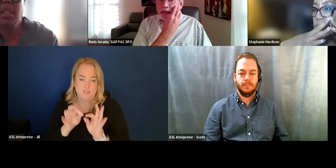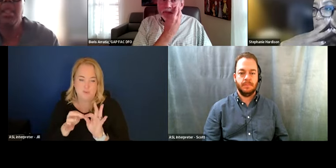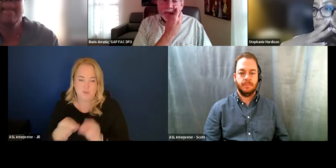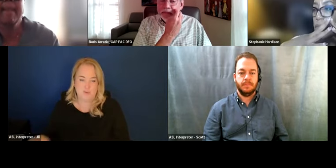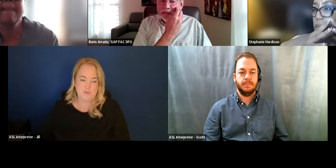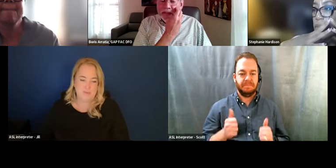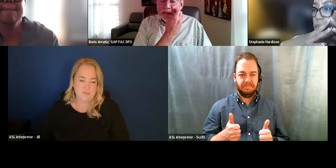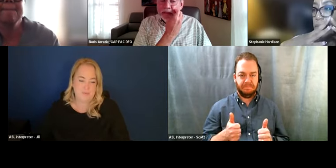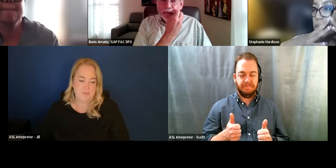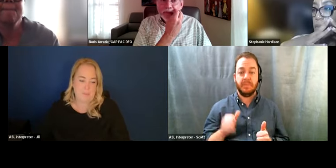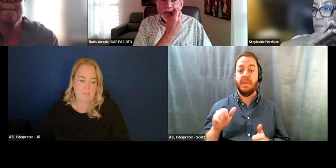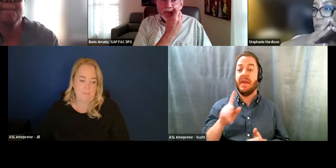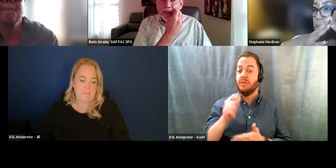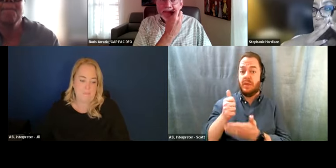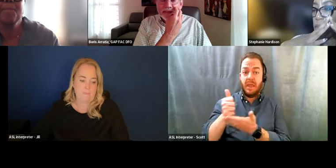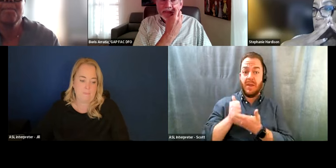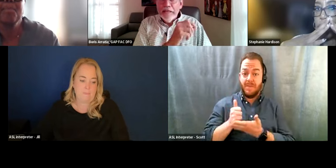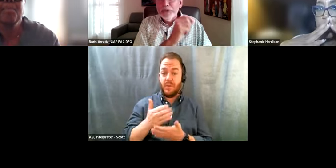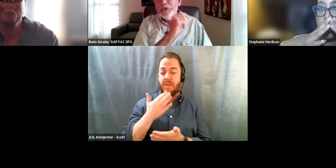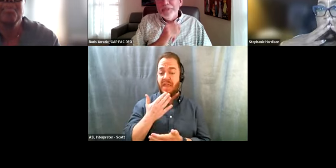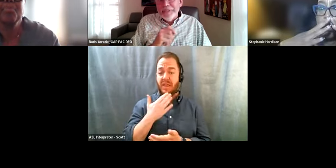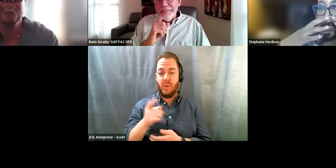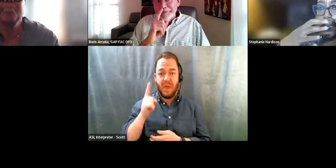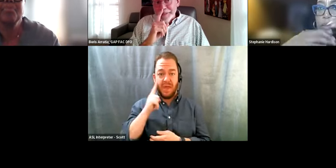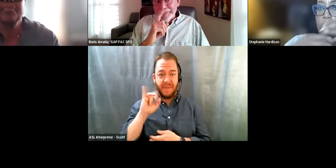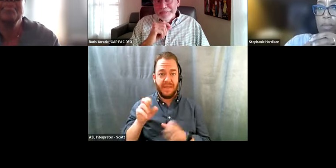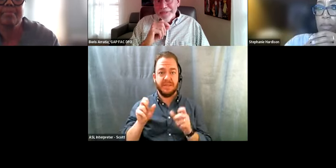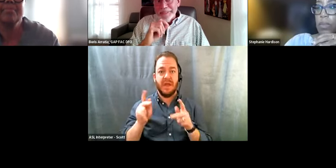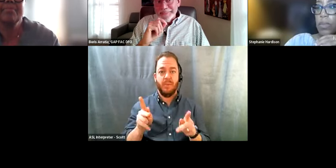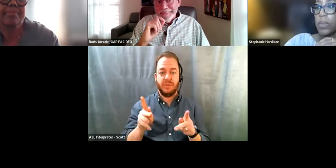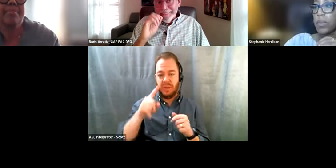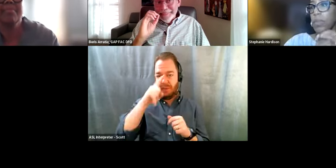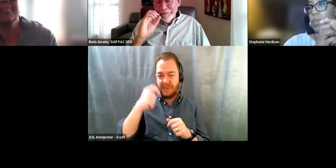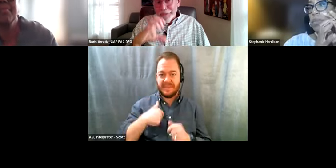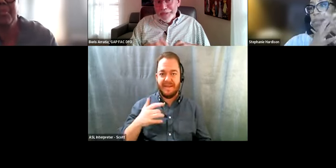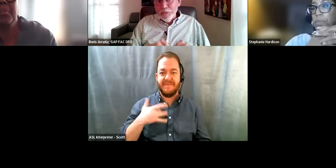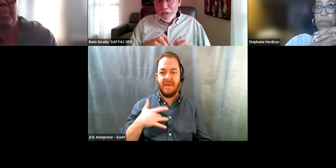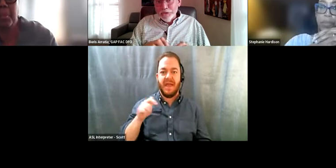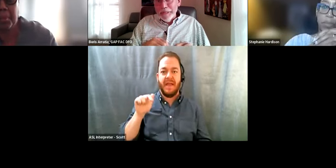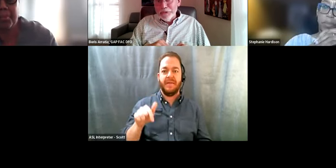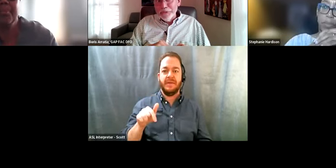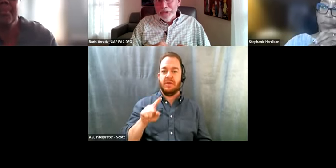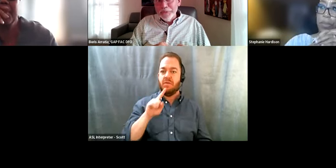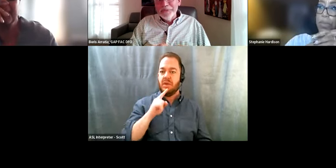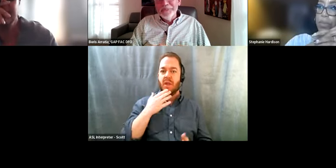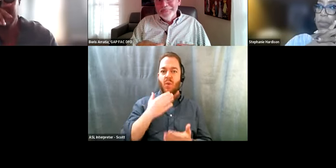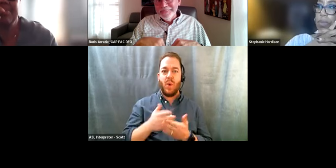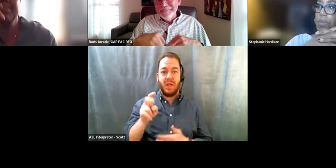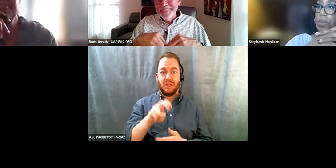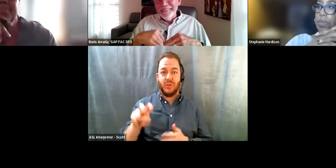Yeah, very helpful. That's super helpful. I think this is an opportunity here because I feel like this is a very well-traveled